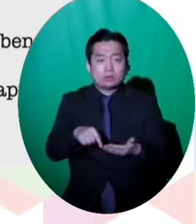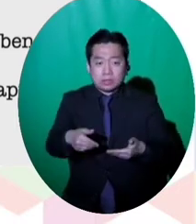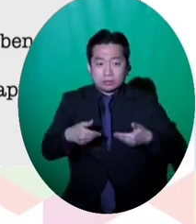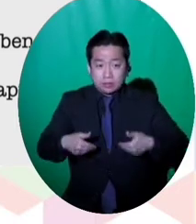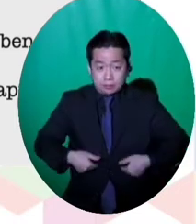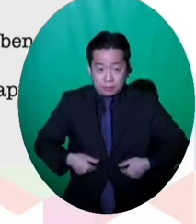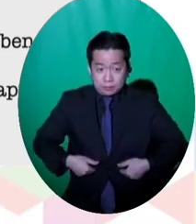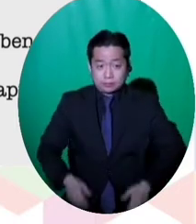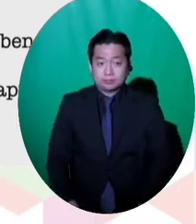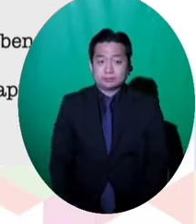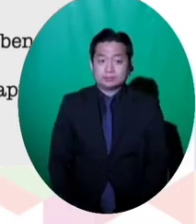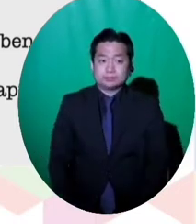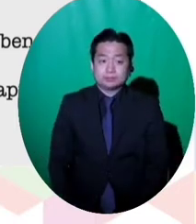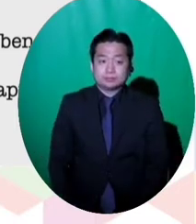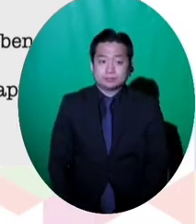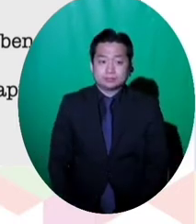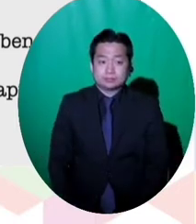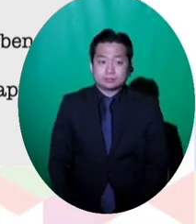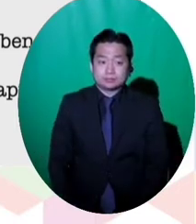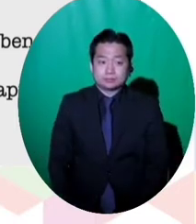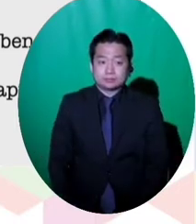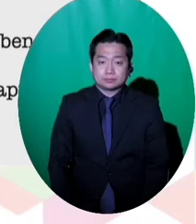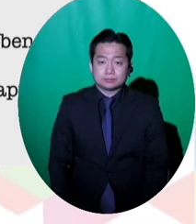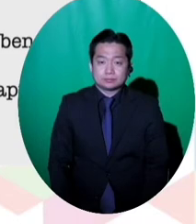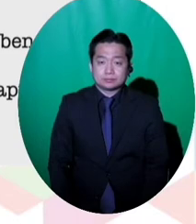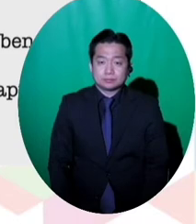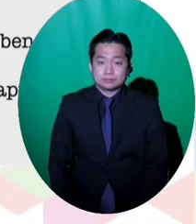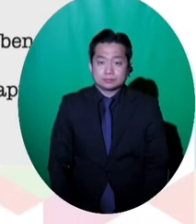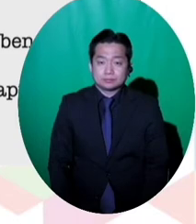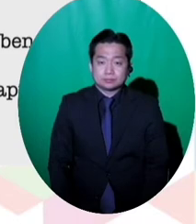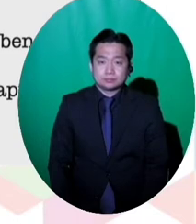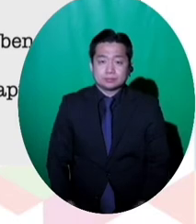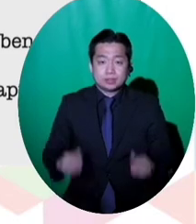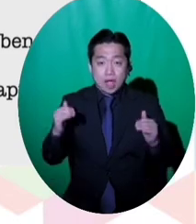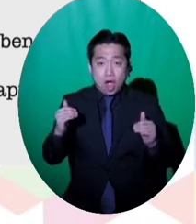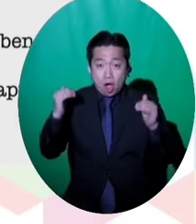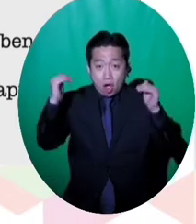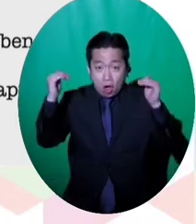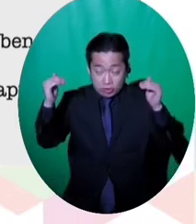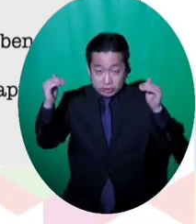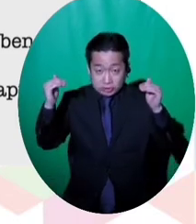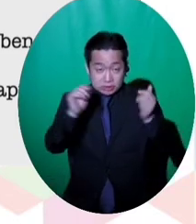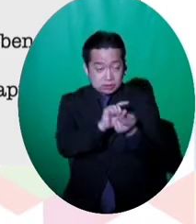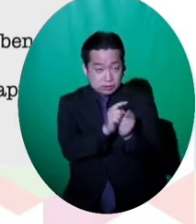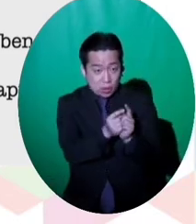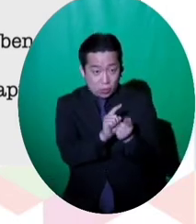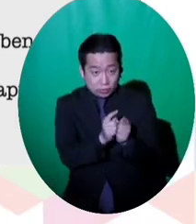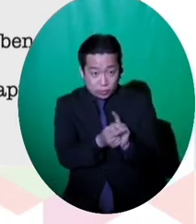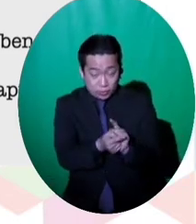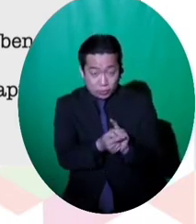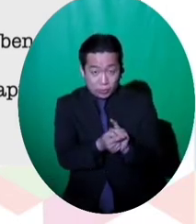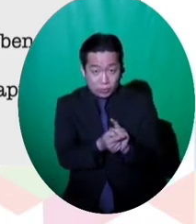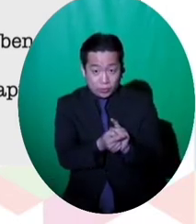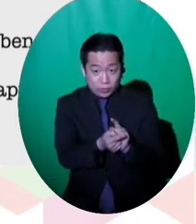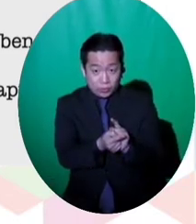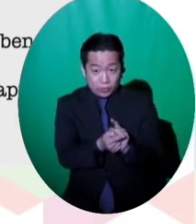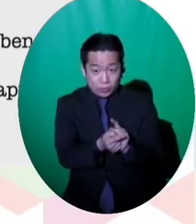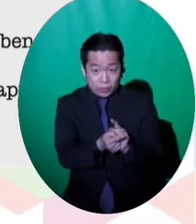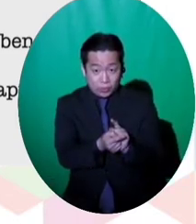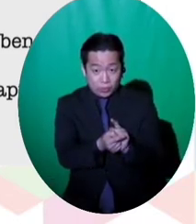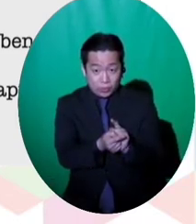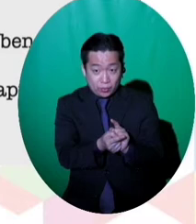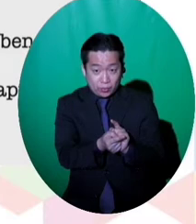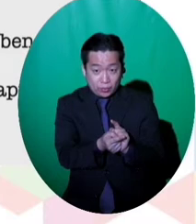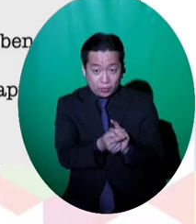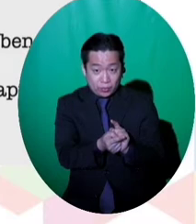which is typically the feature, the focus of economic analysis. And it's more about transfers of time and transfers